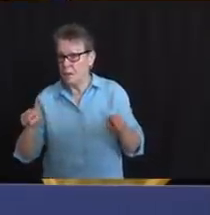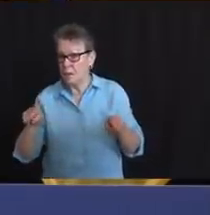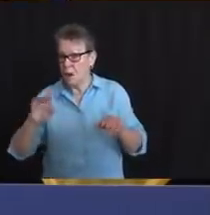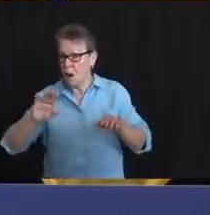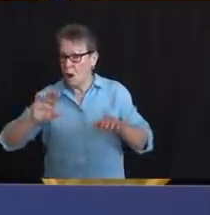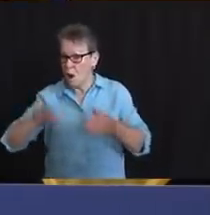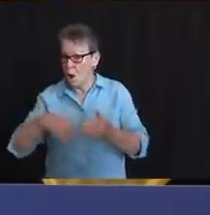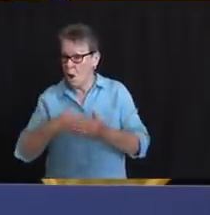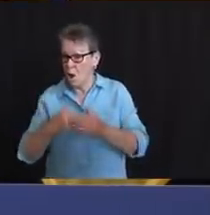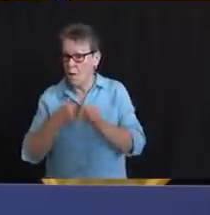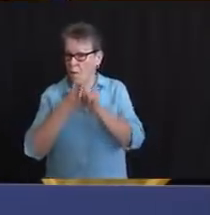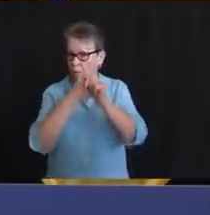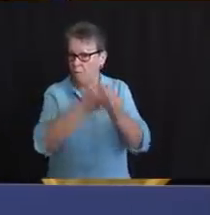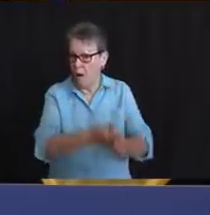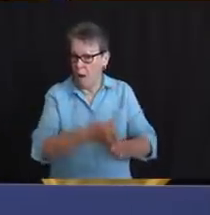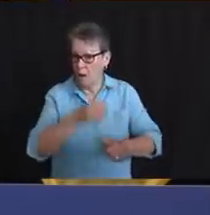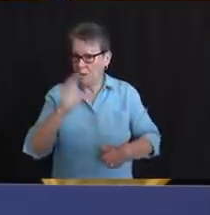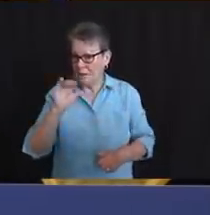guidance.